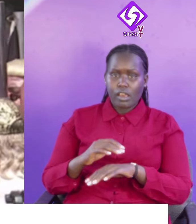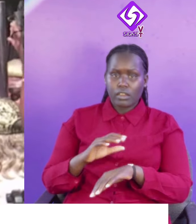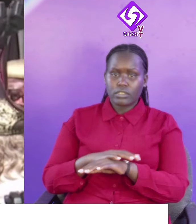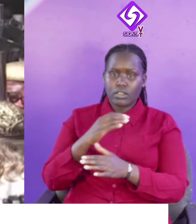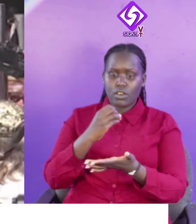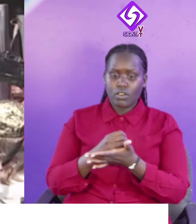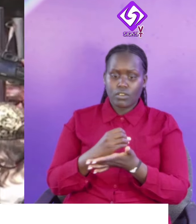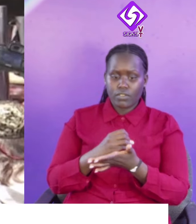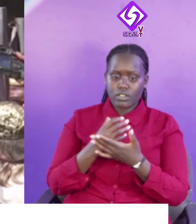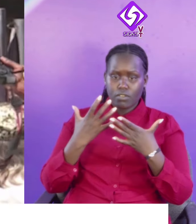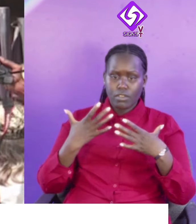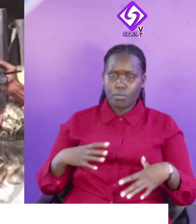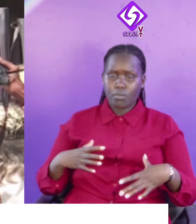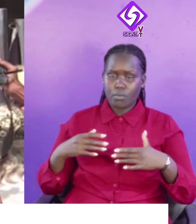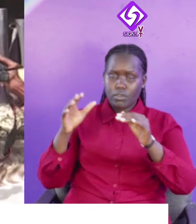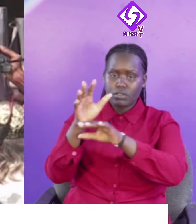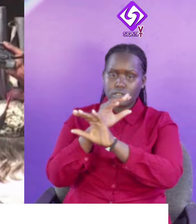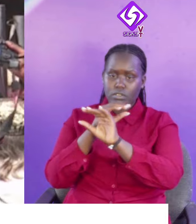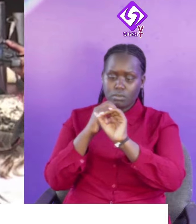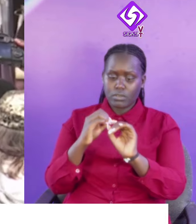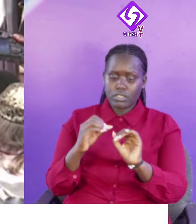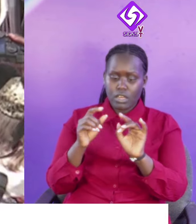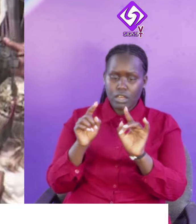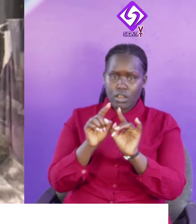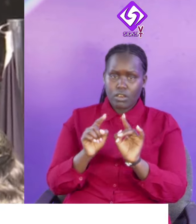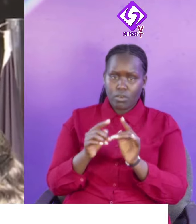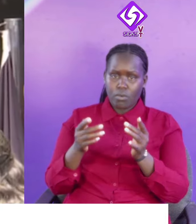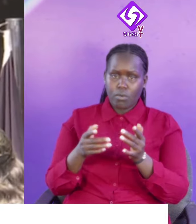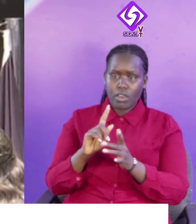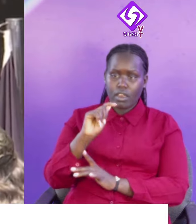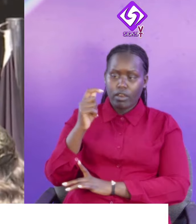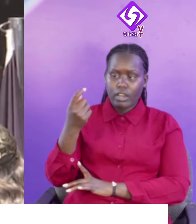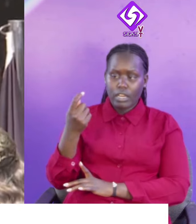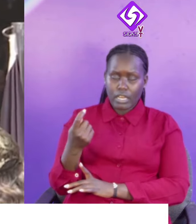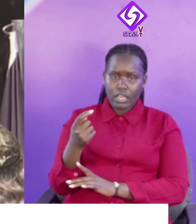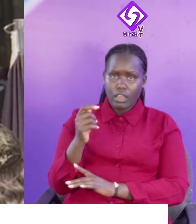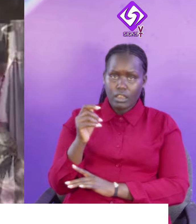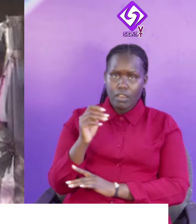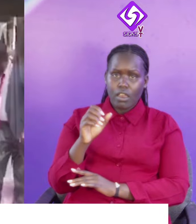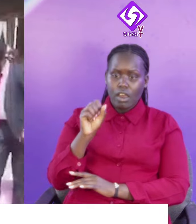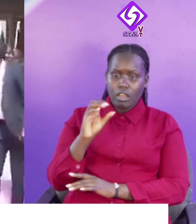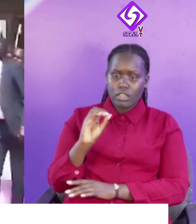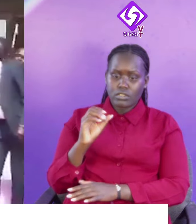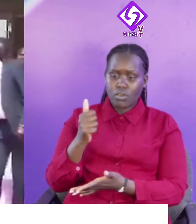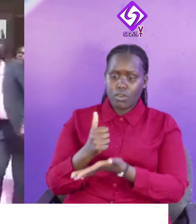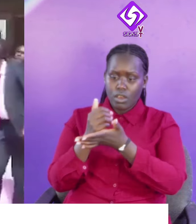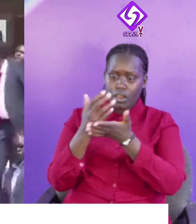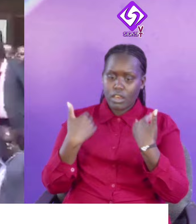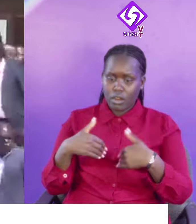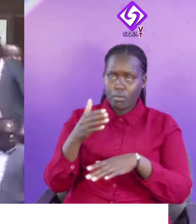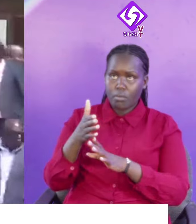the People's President of the Republic of Kenya. So help me God. My running